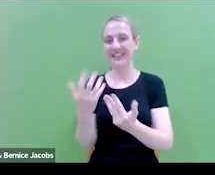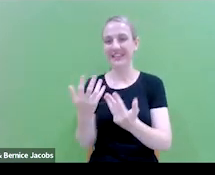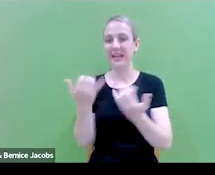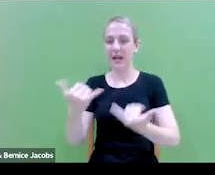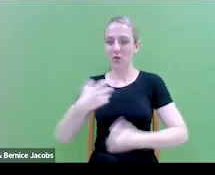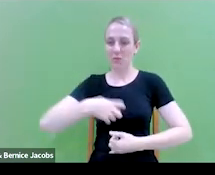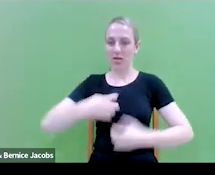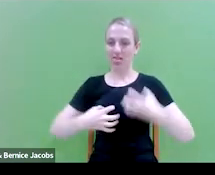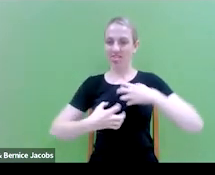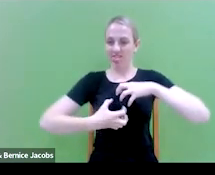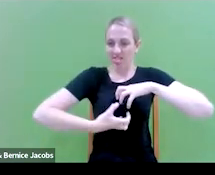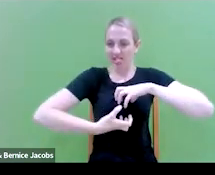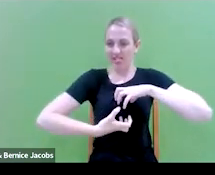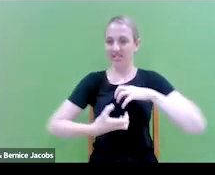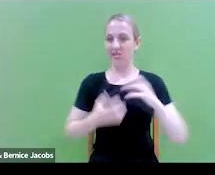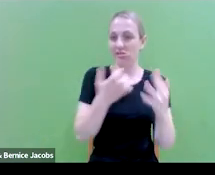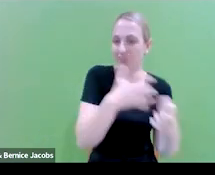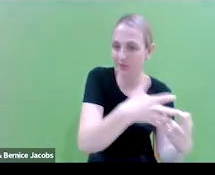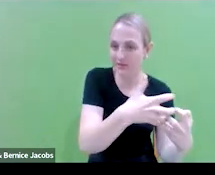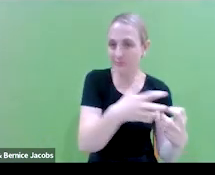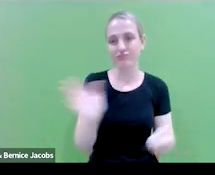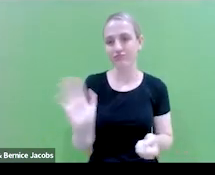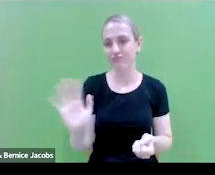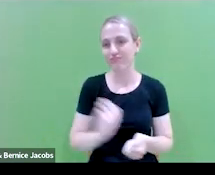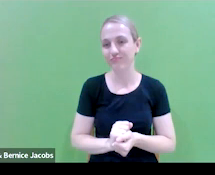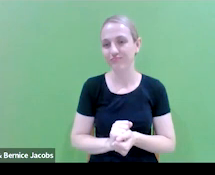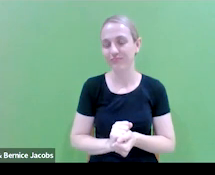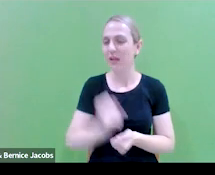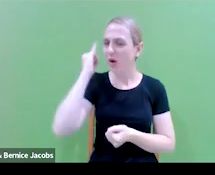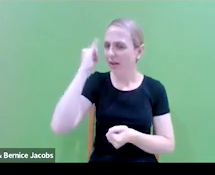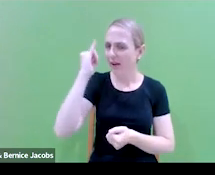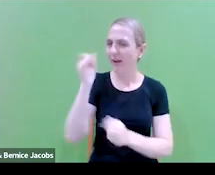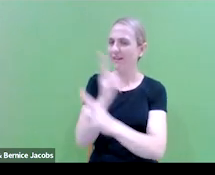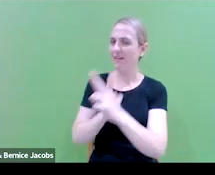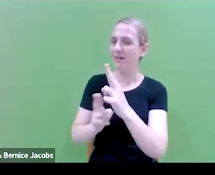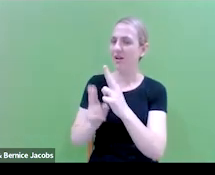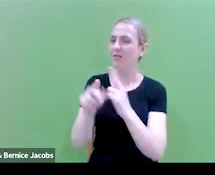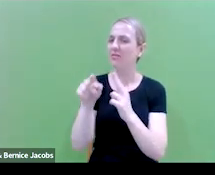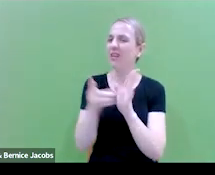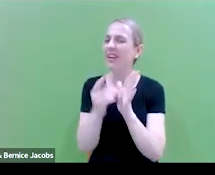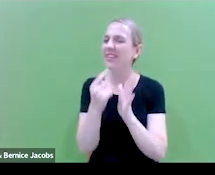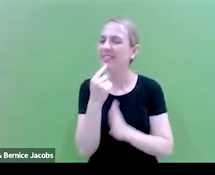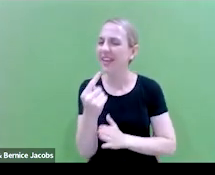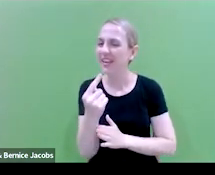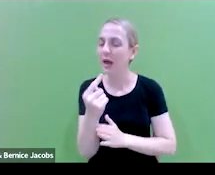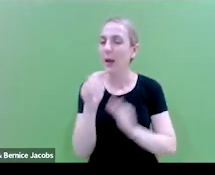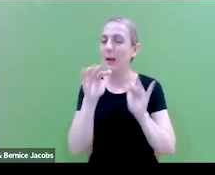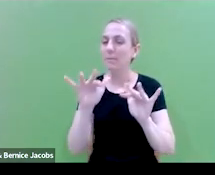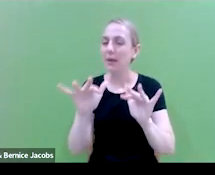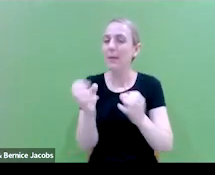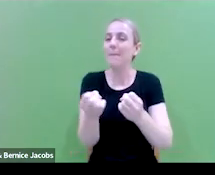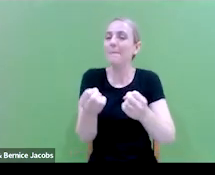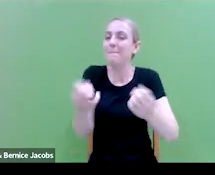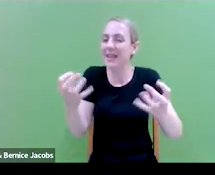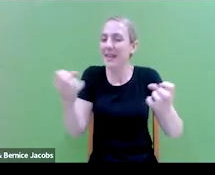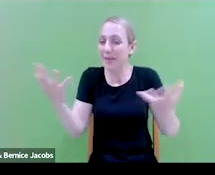or special provision. So the whole concept of universal design says, let's allow the greatest extent of users